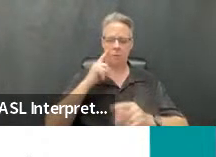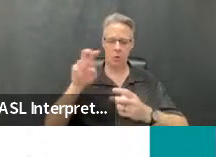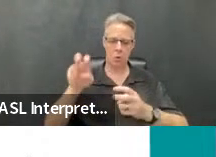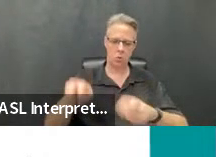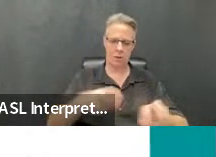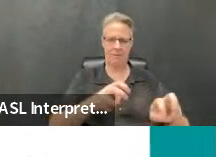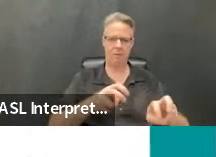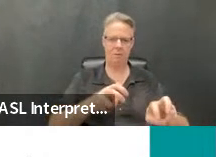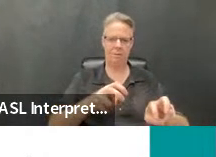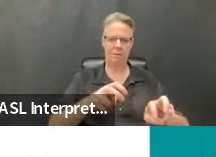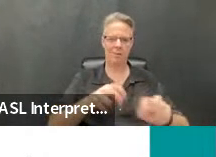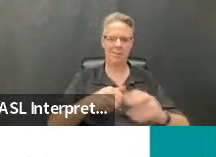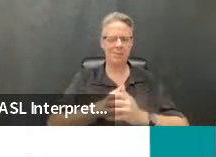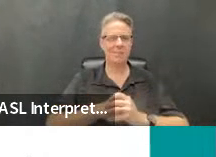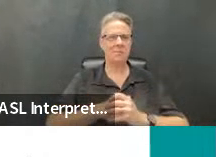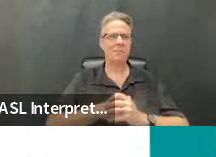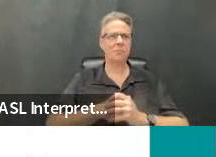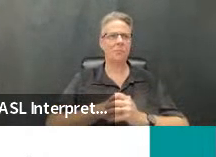it's the